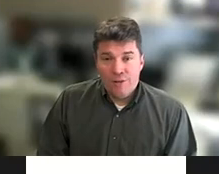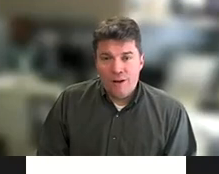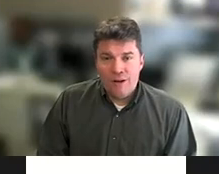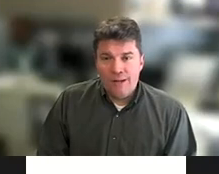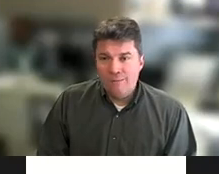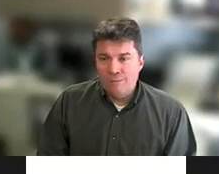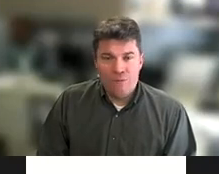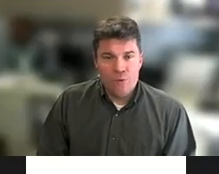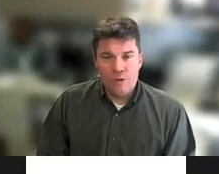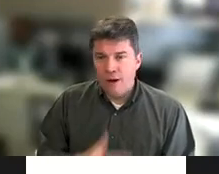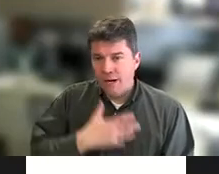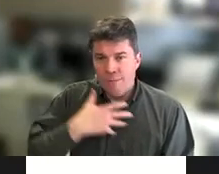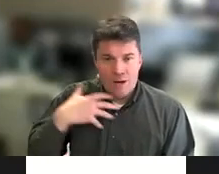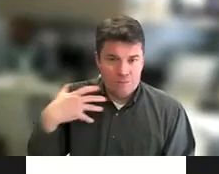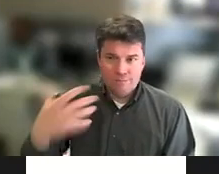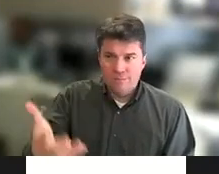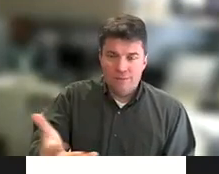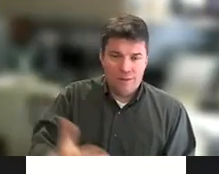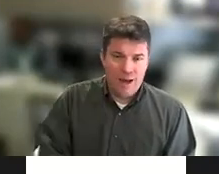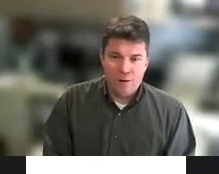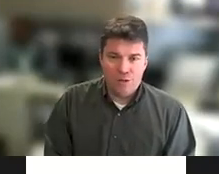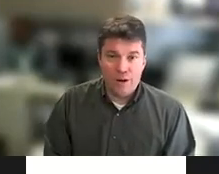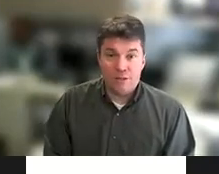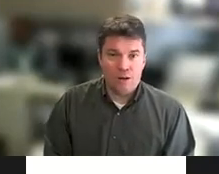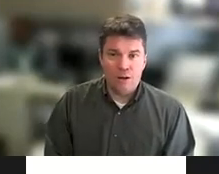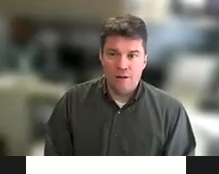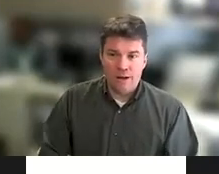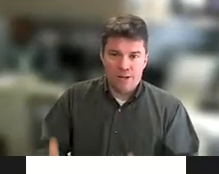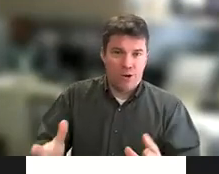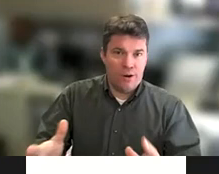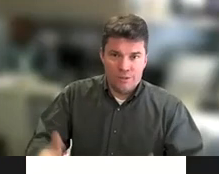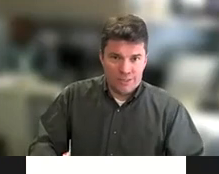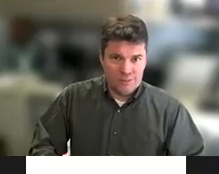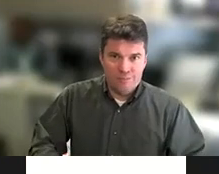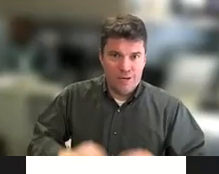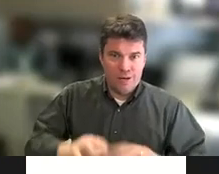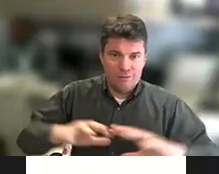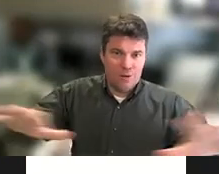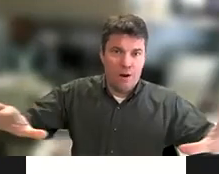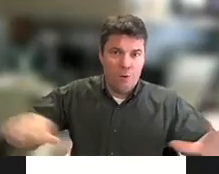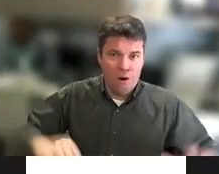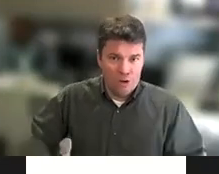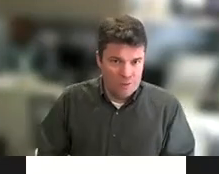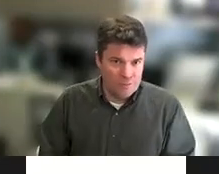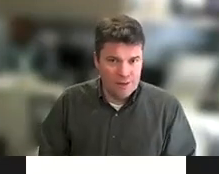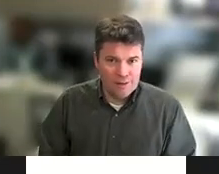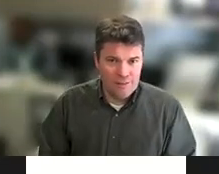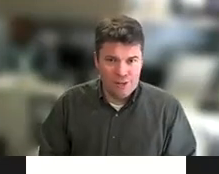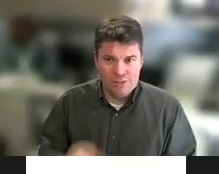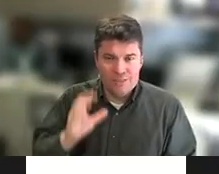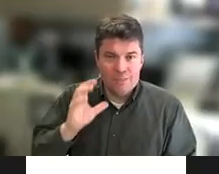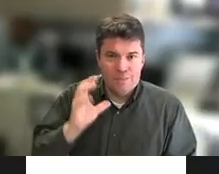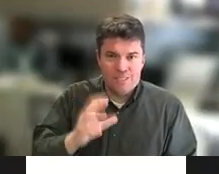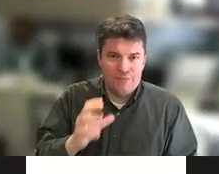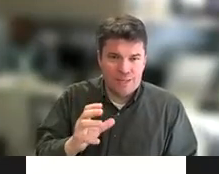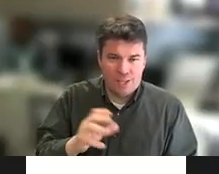pencil for clarification. So if we're talking about how to install a stereo system in a wall or something,